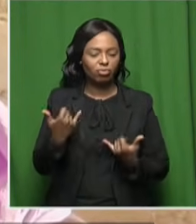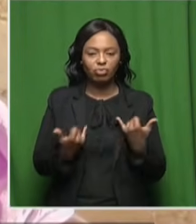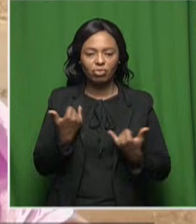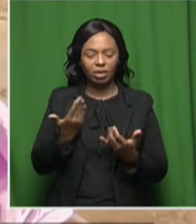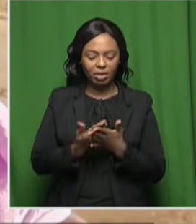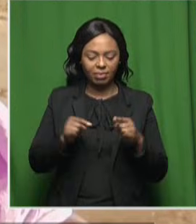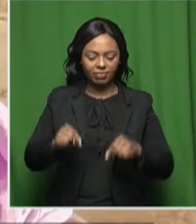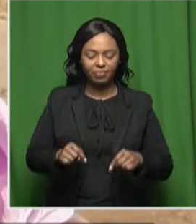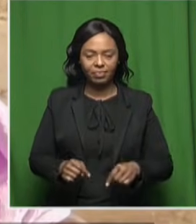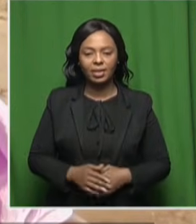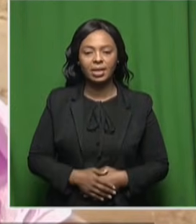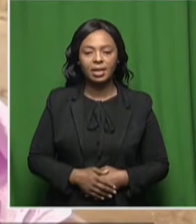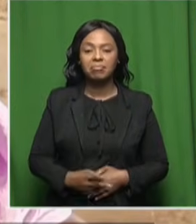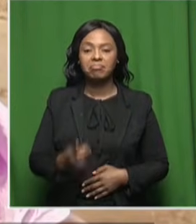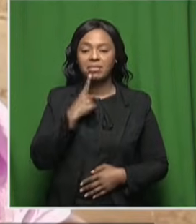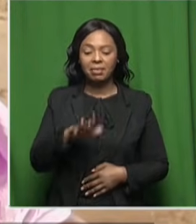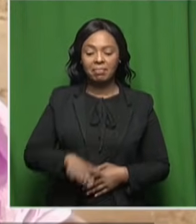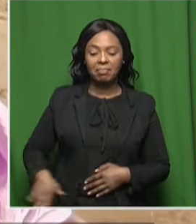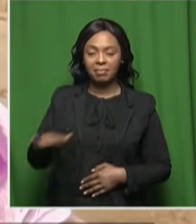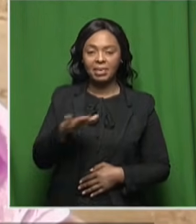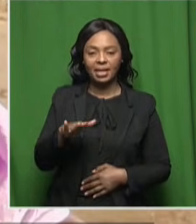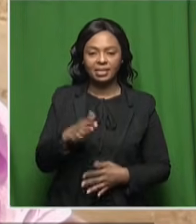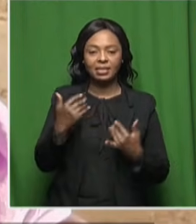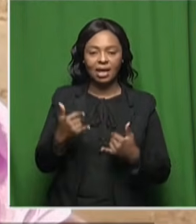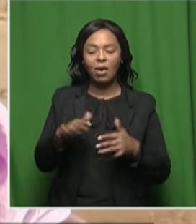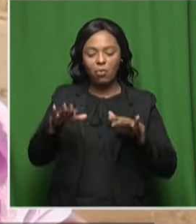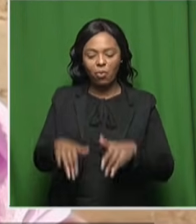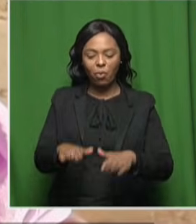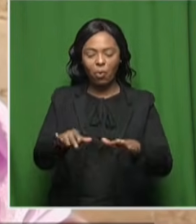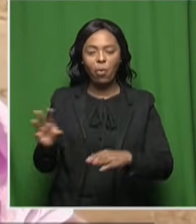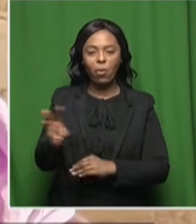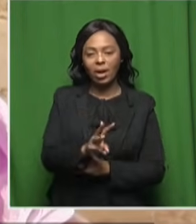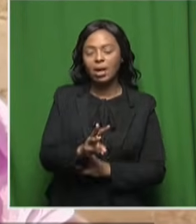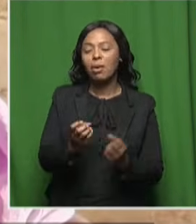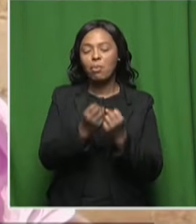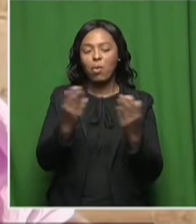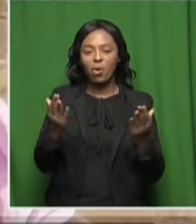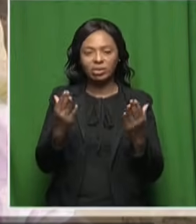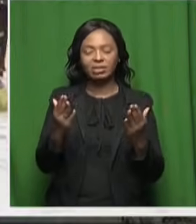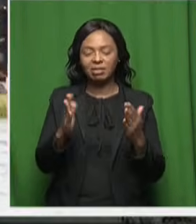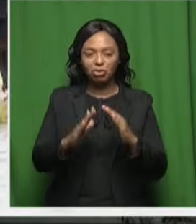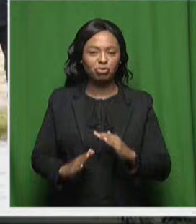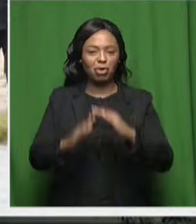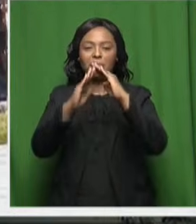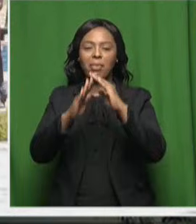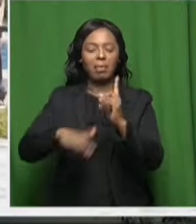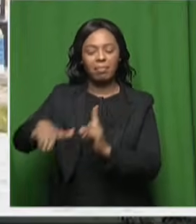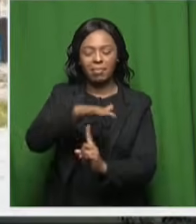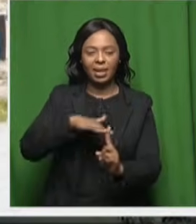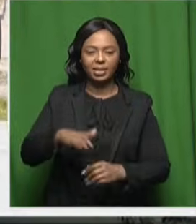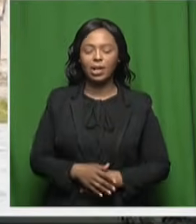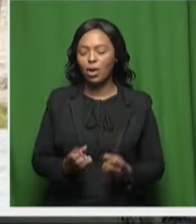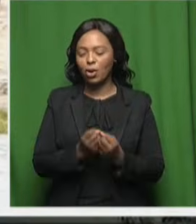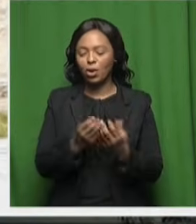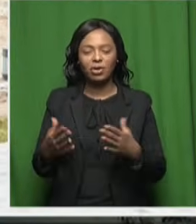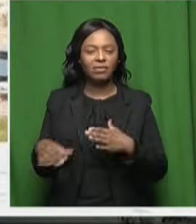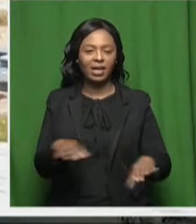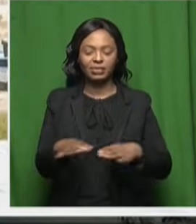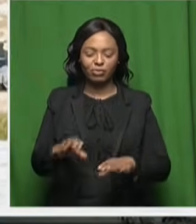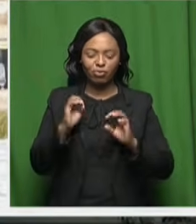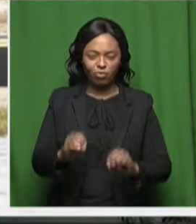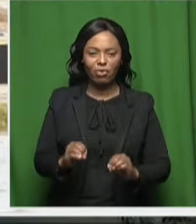the adventure capital of the West Coast because we've got so much adventure activities starting from